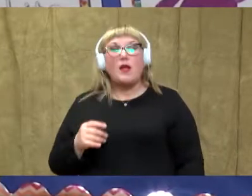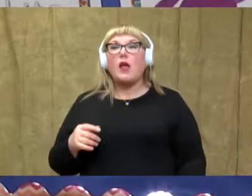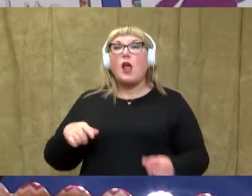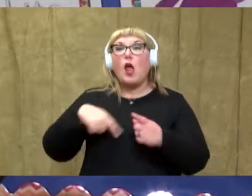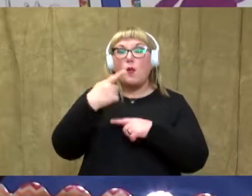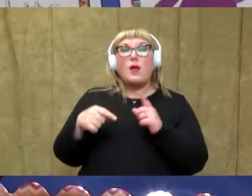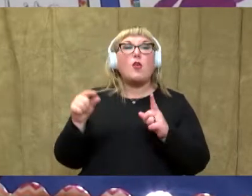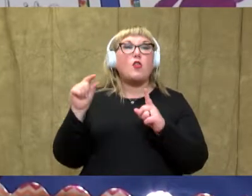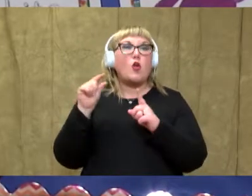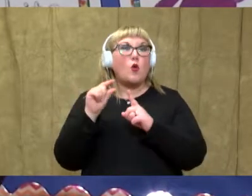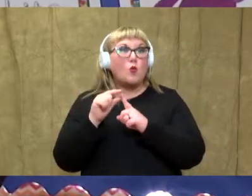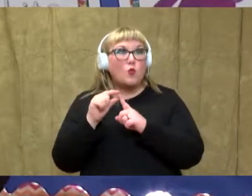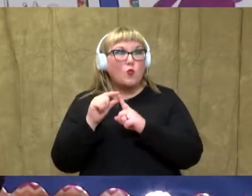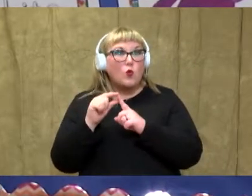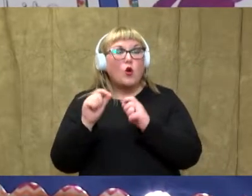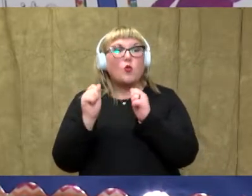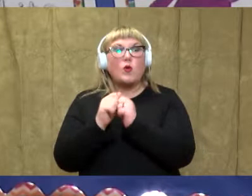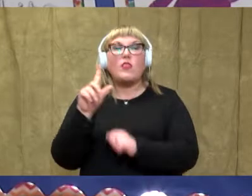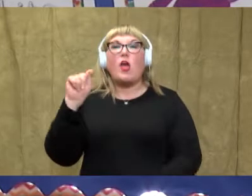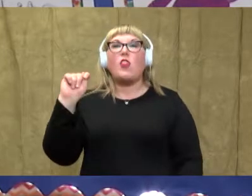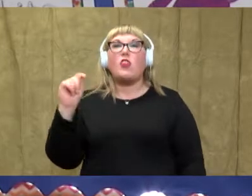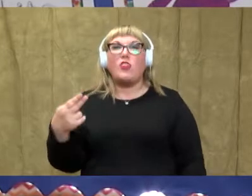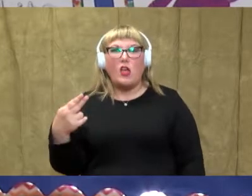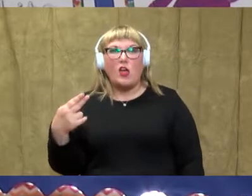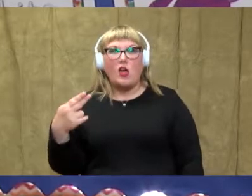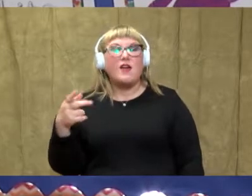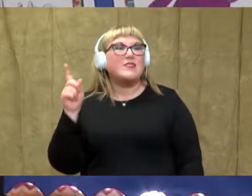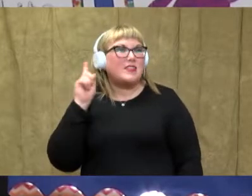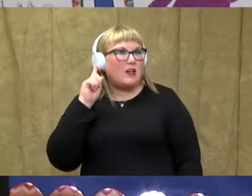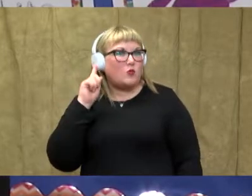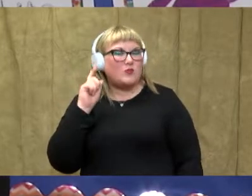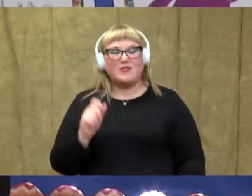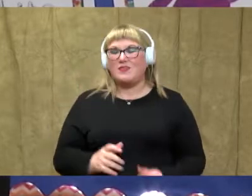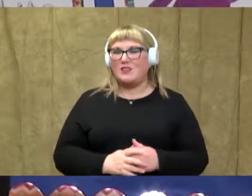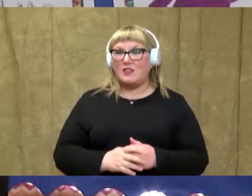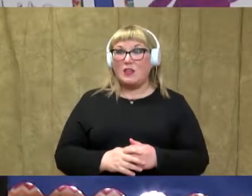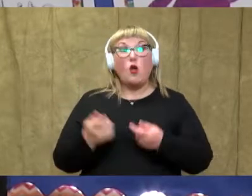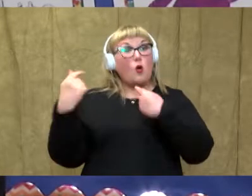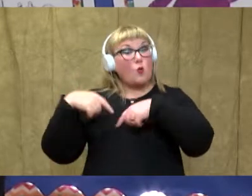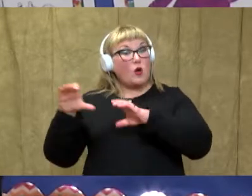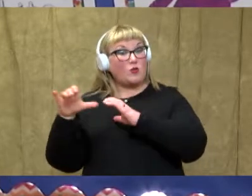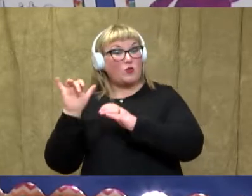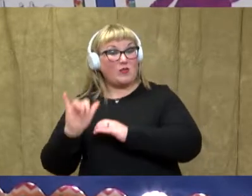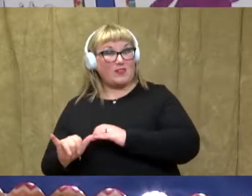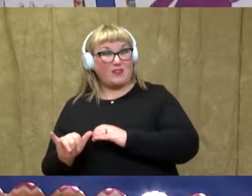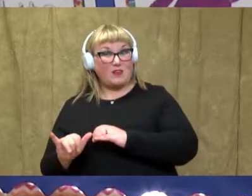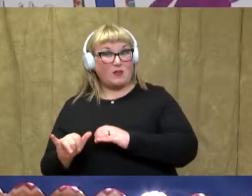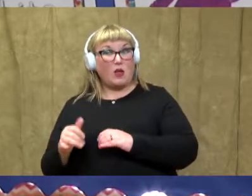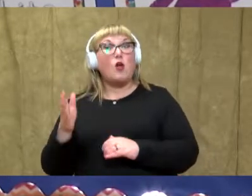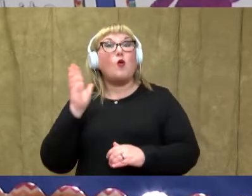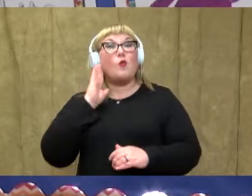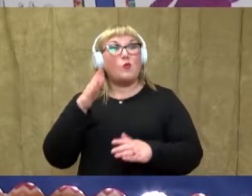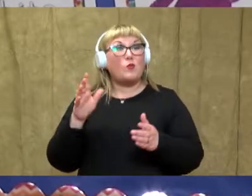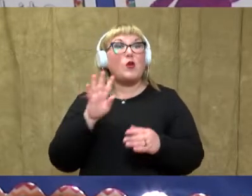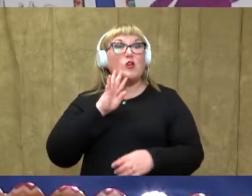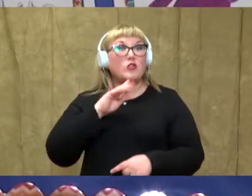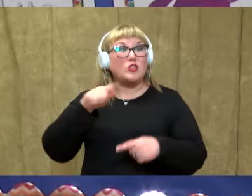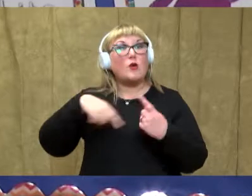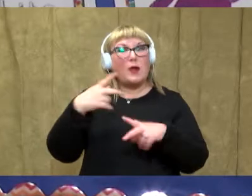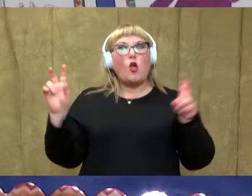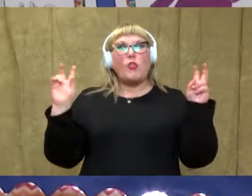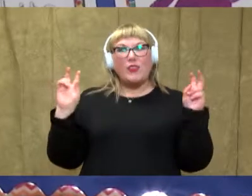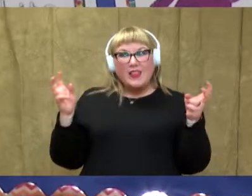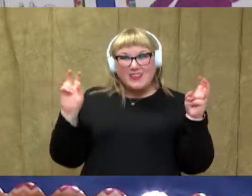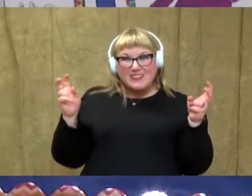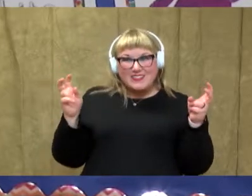the sound. Okay? So while you're doing that, we're going to talk about our theme.